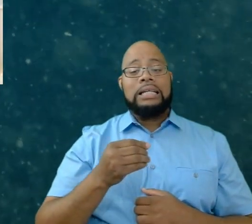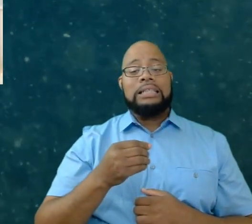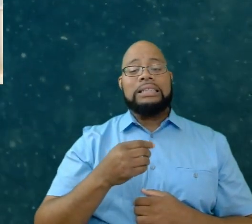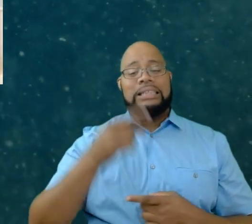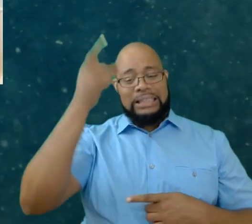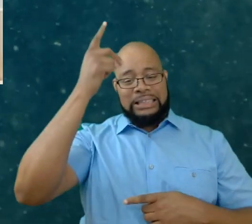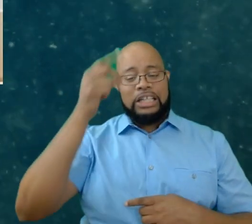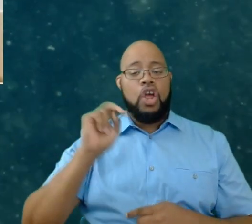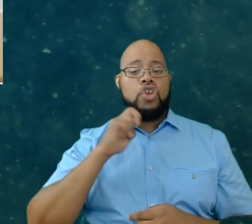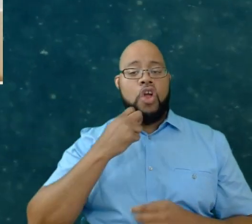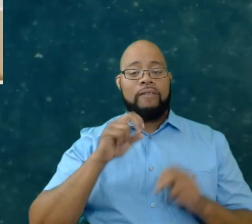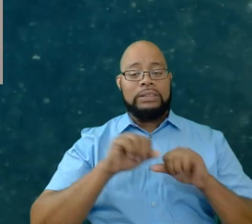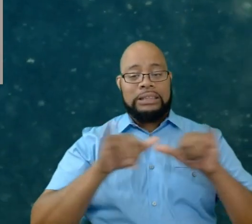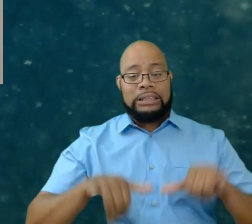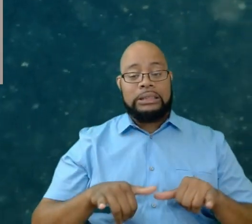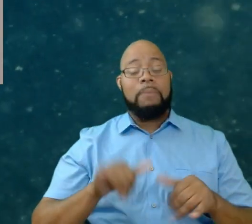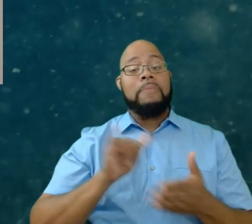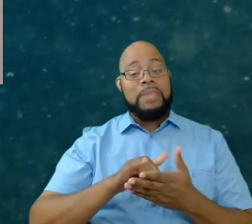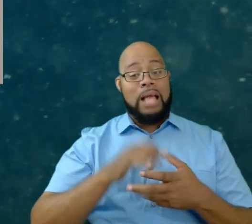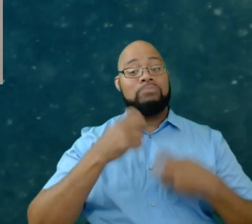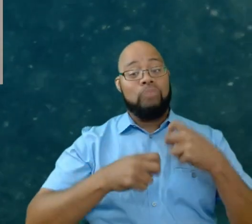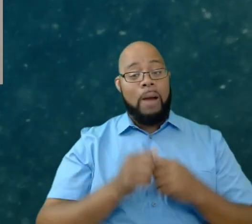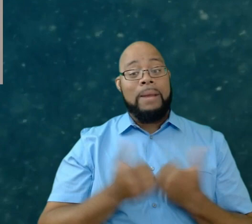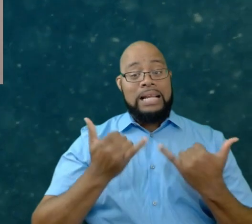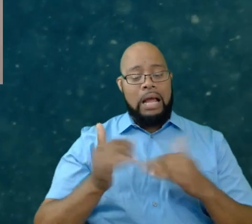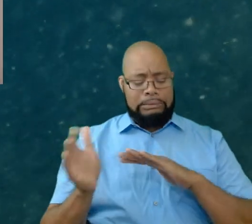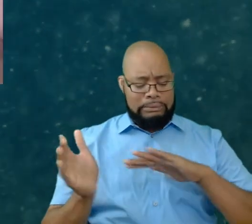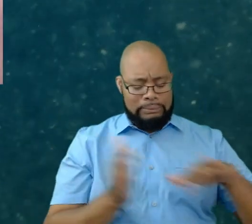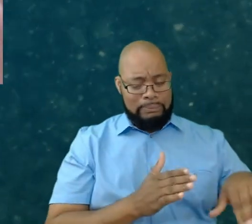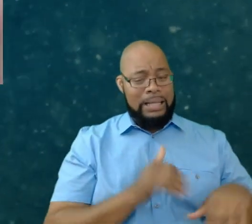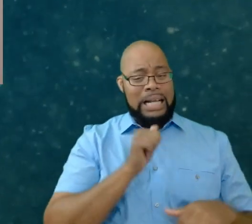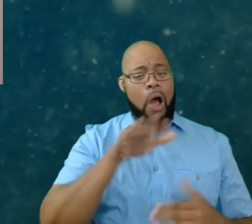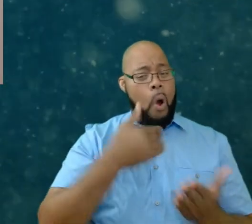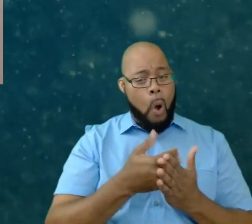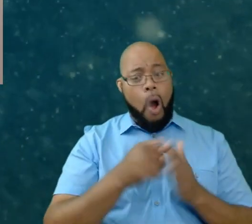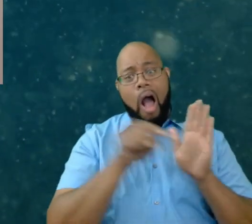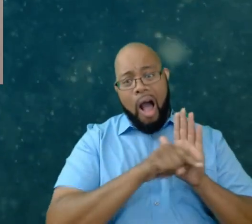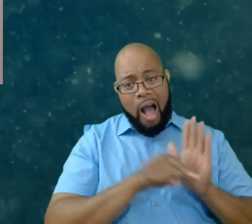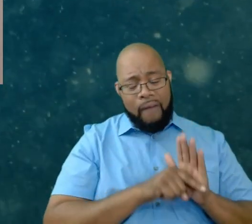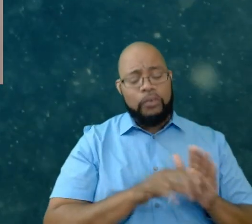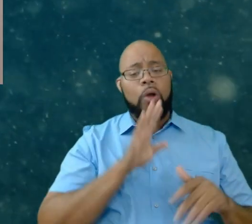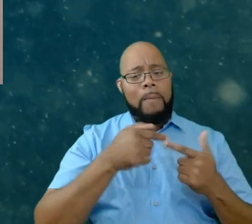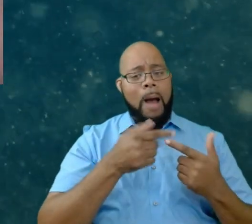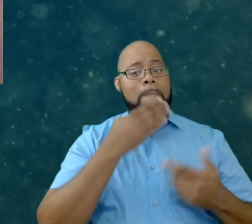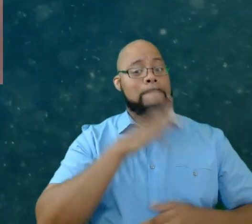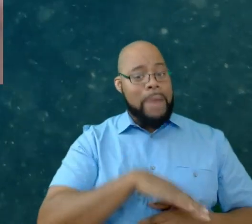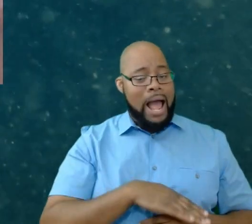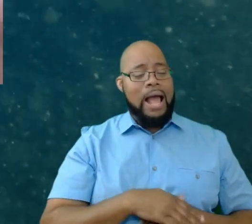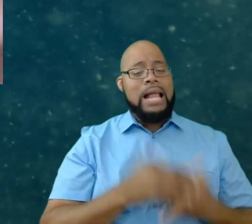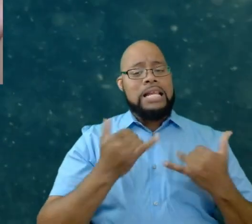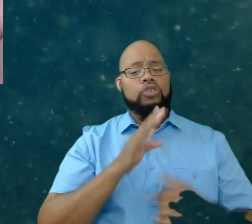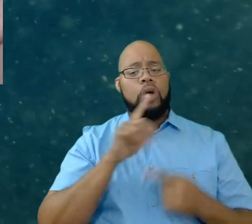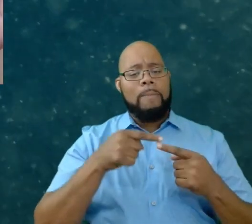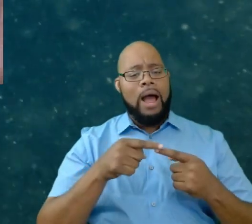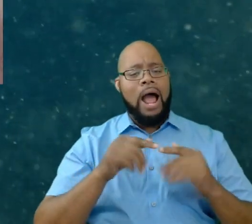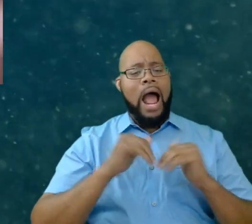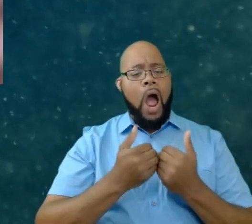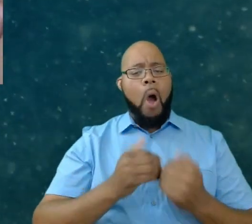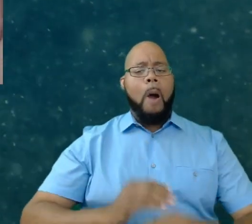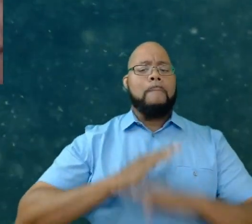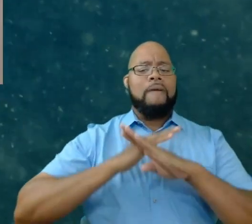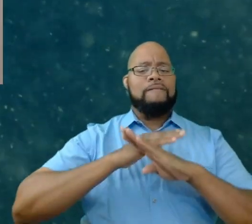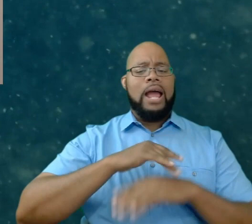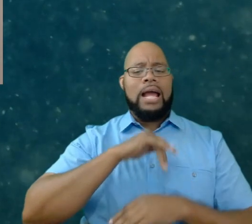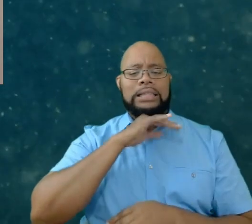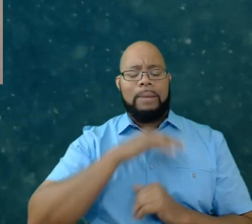disease and diseases of the nervous system, so it is an issue. Now, it's not all gloom and doom. We've talked about the bad parts of it. Let's